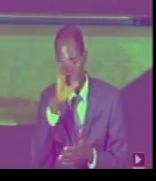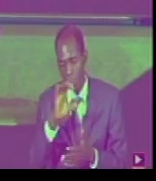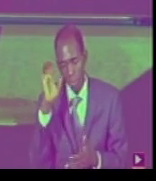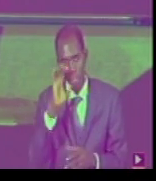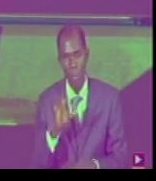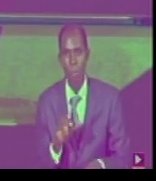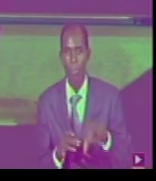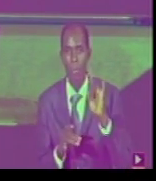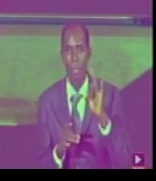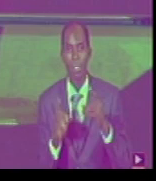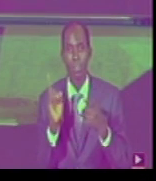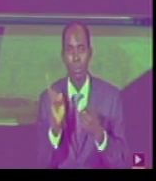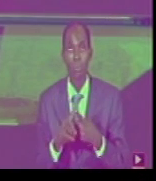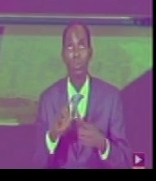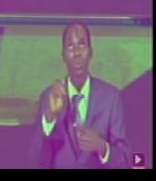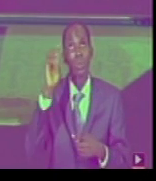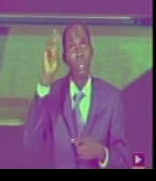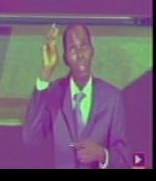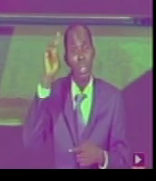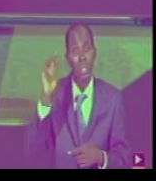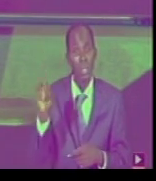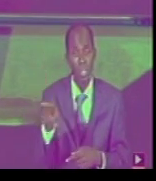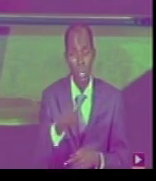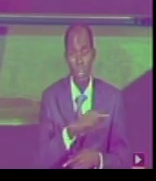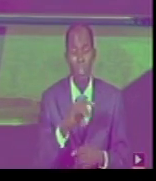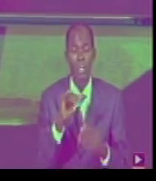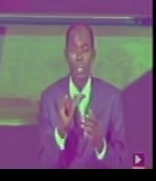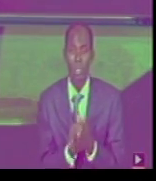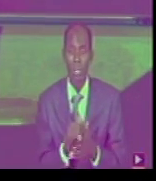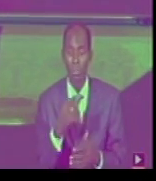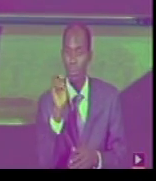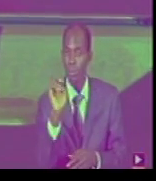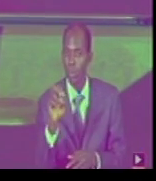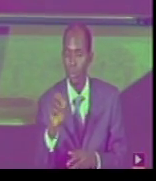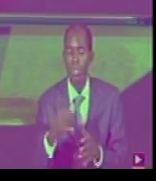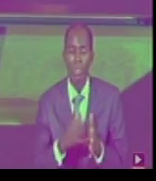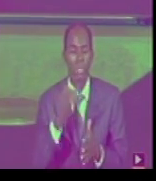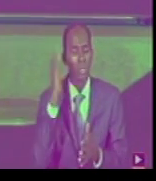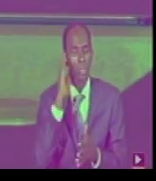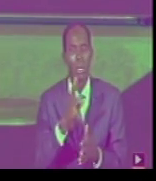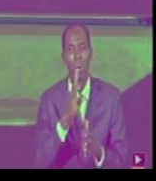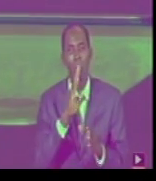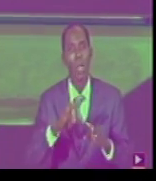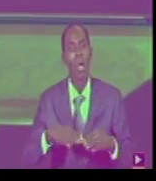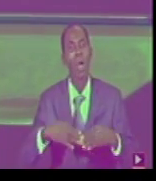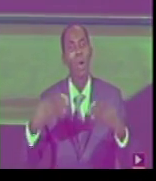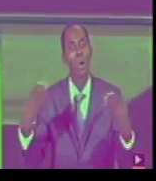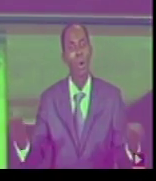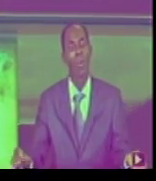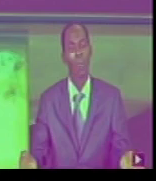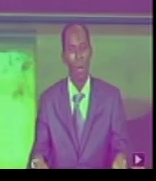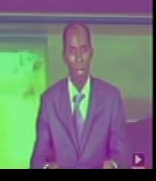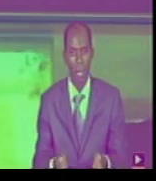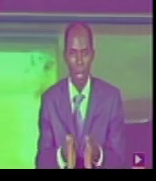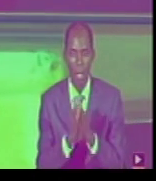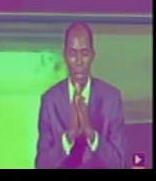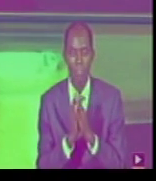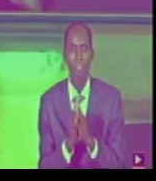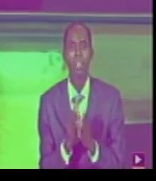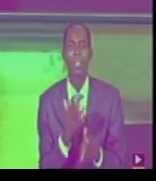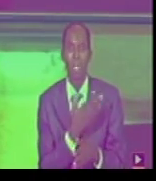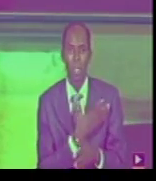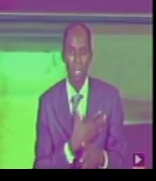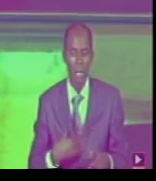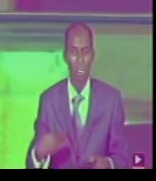and to him that knocketh it shall be opened. Ask, and he asked